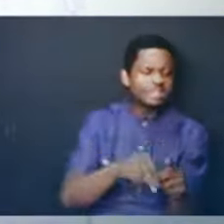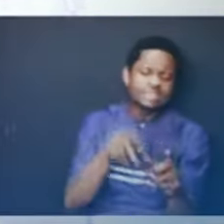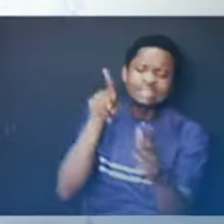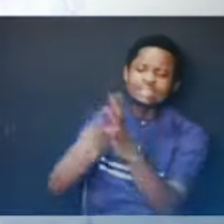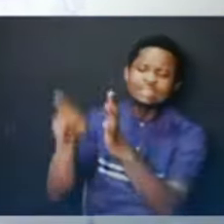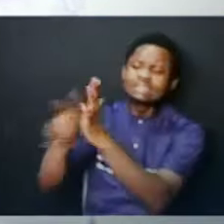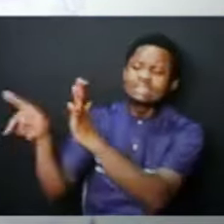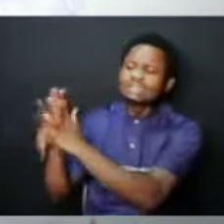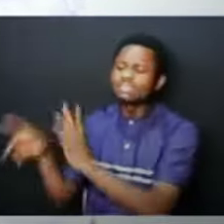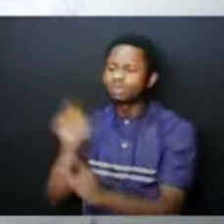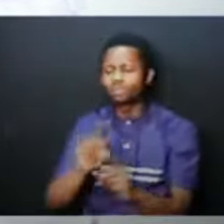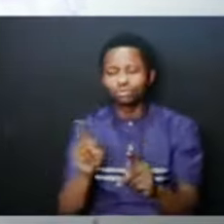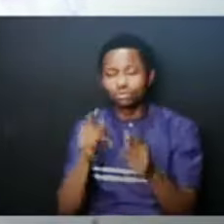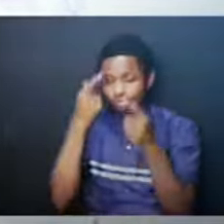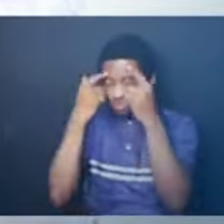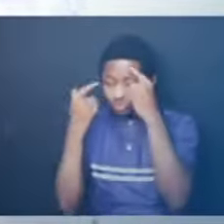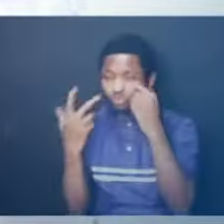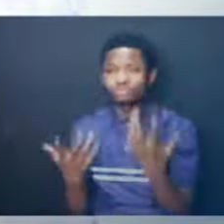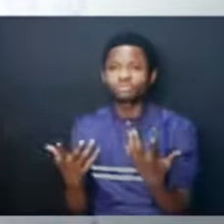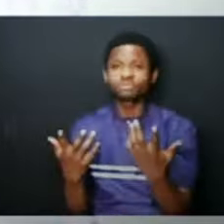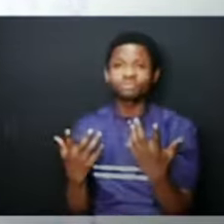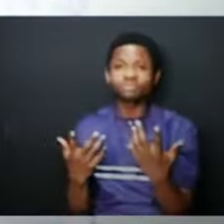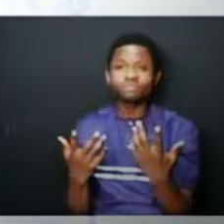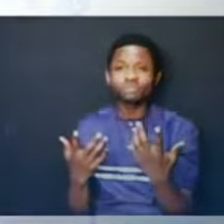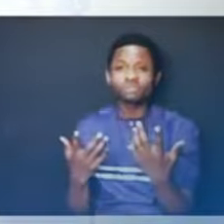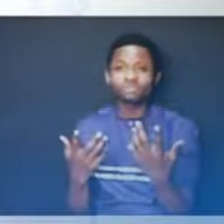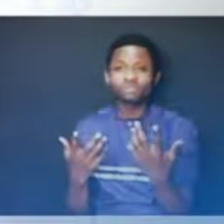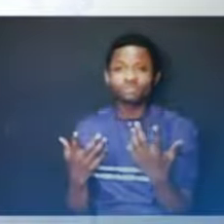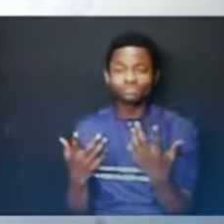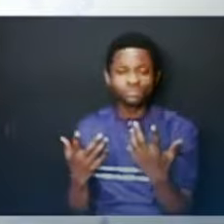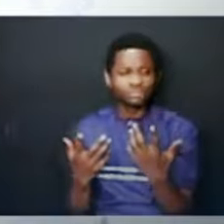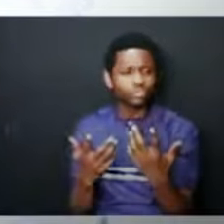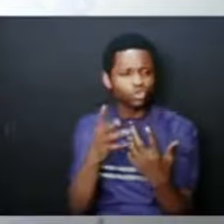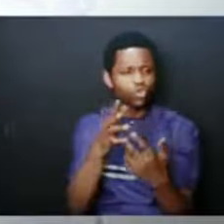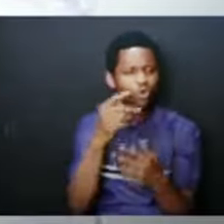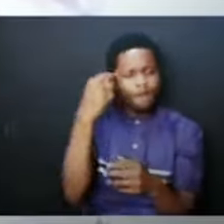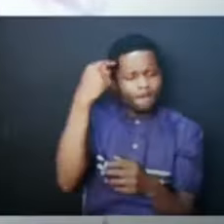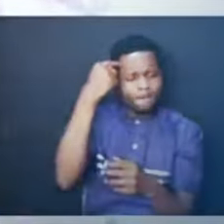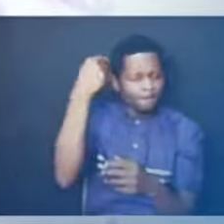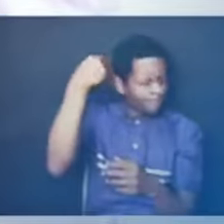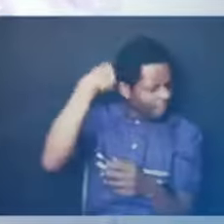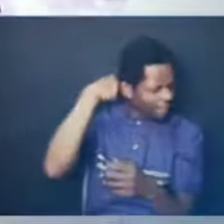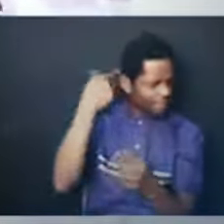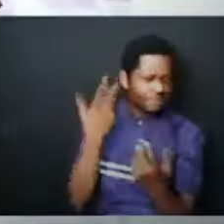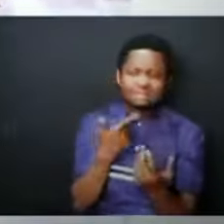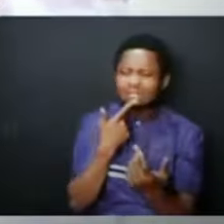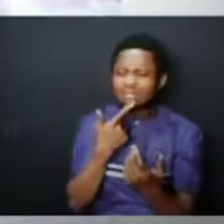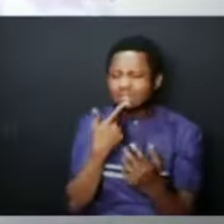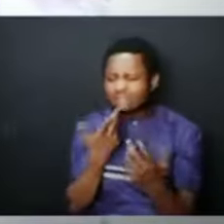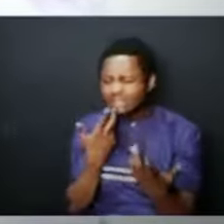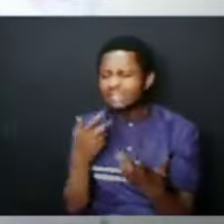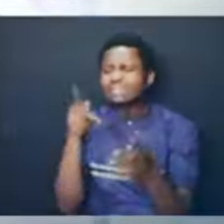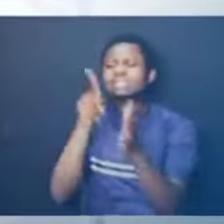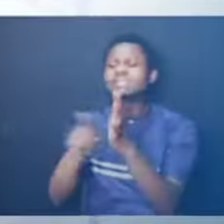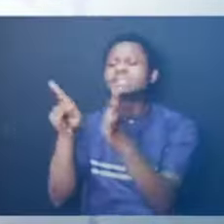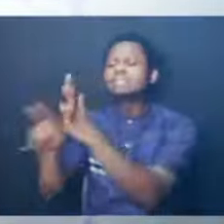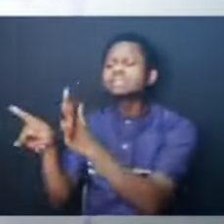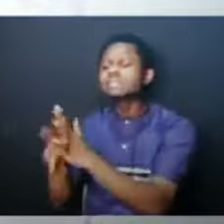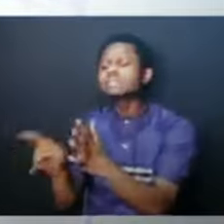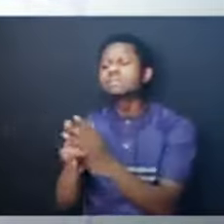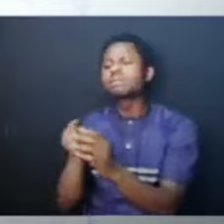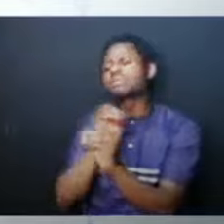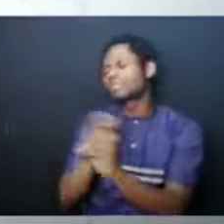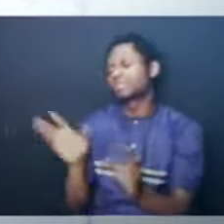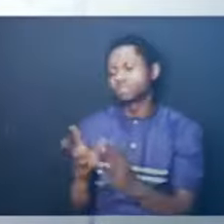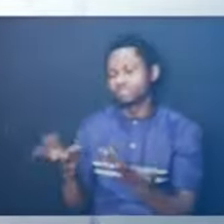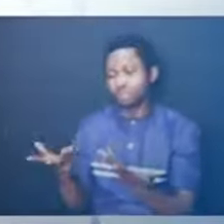needless bloodshed. Your conscience will tell you that you have killed somebody's husband for nothing, because Nabal reserved the right whether to give you